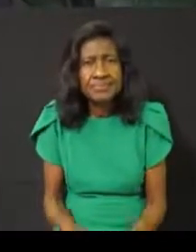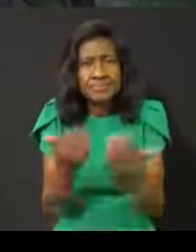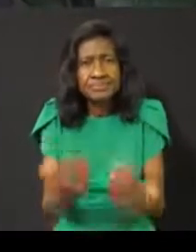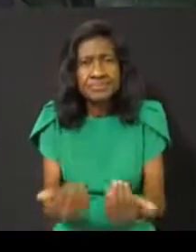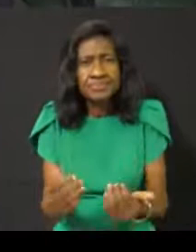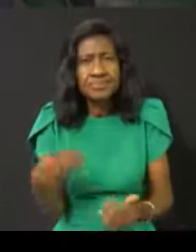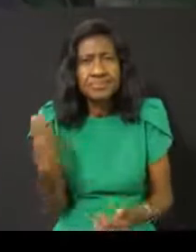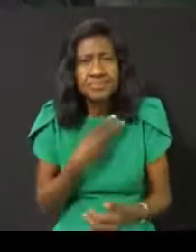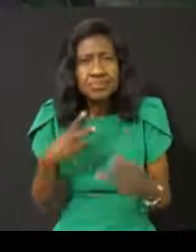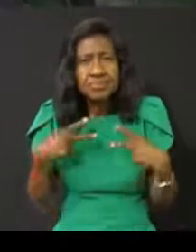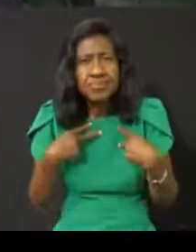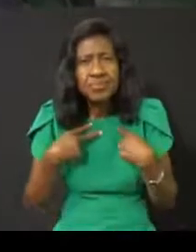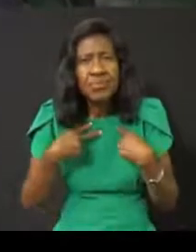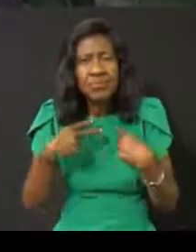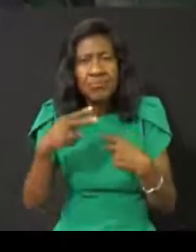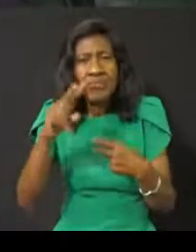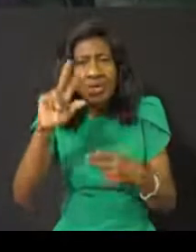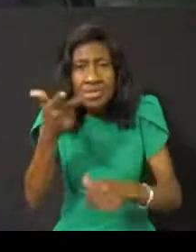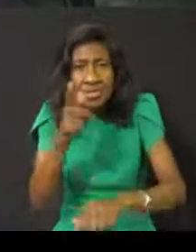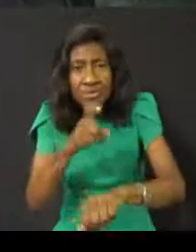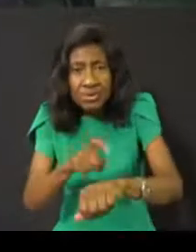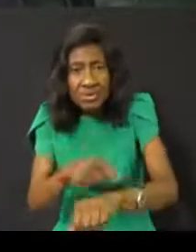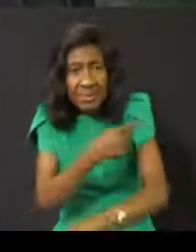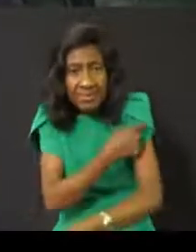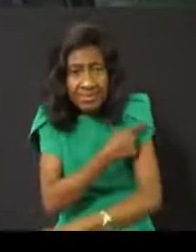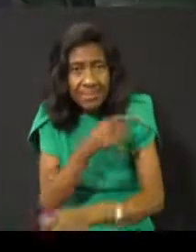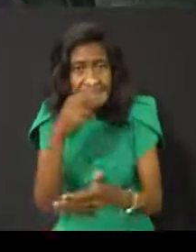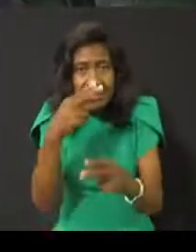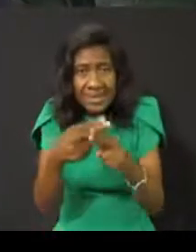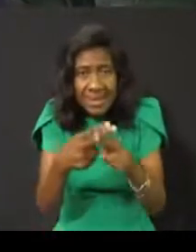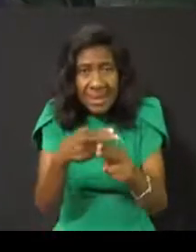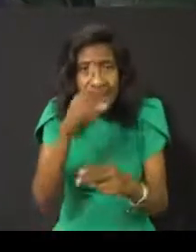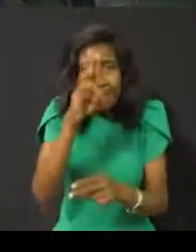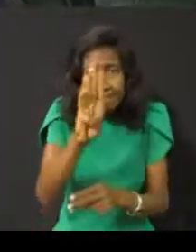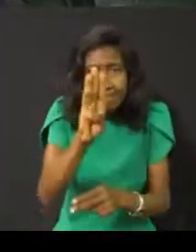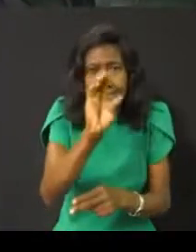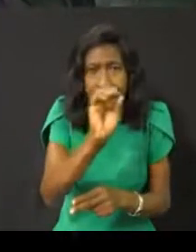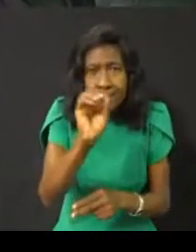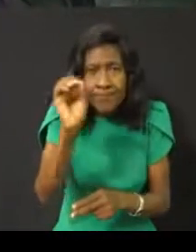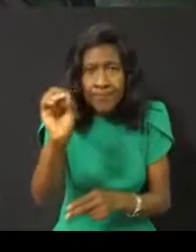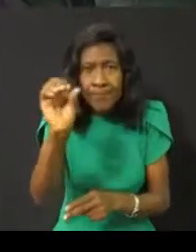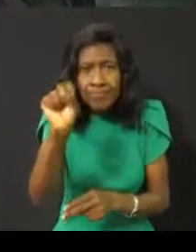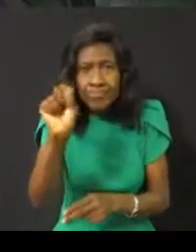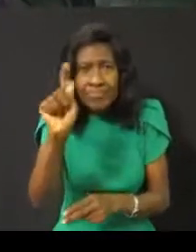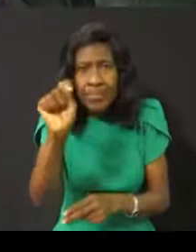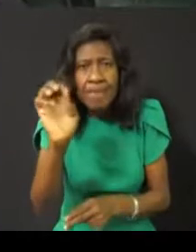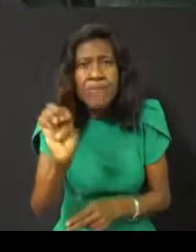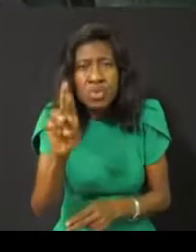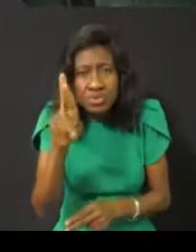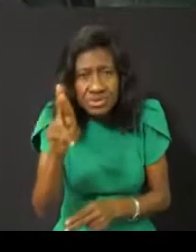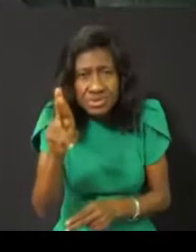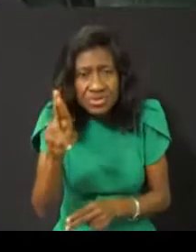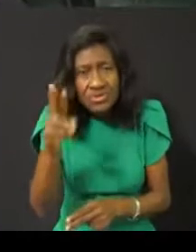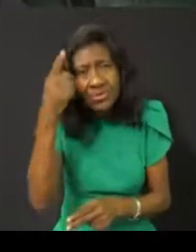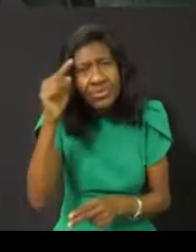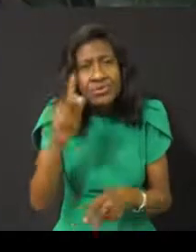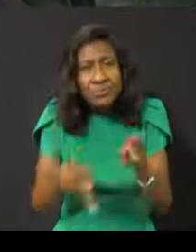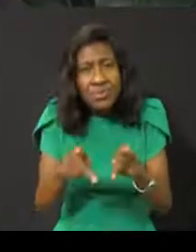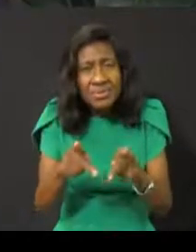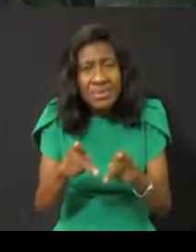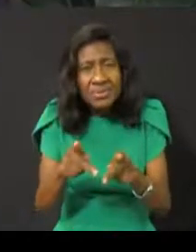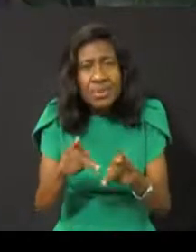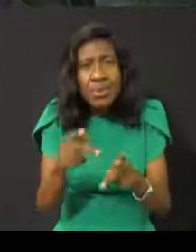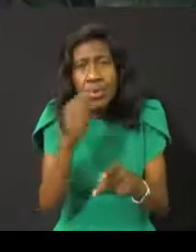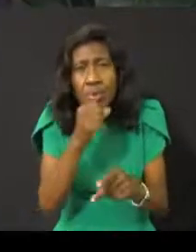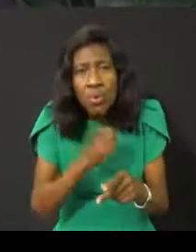Now we have a booster program rolling out, so we're really delighted that that is happening. It's open to anybody that's over 50, that works